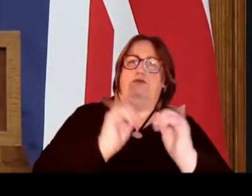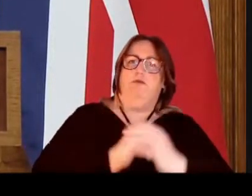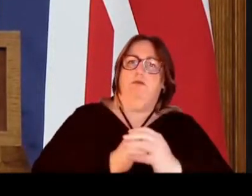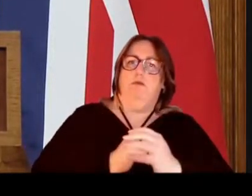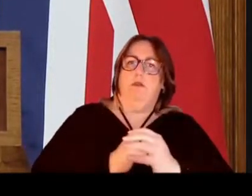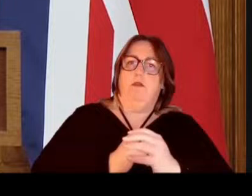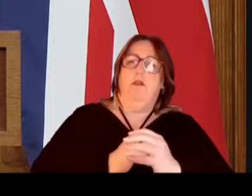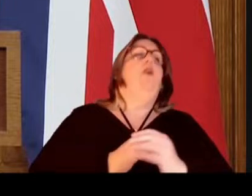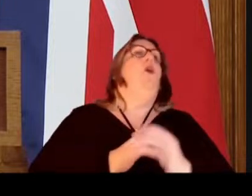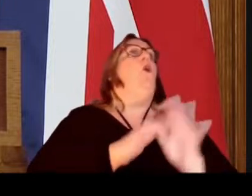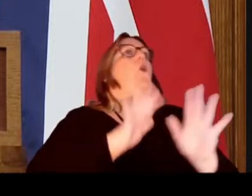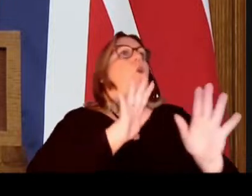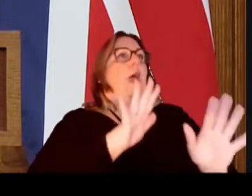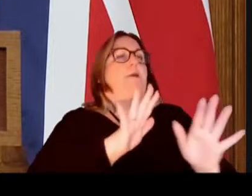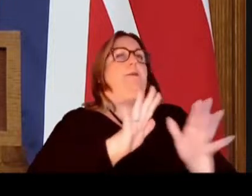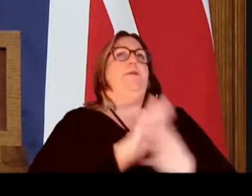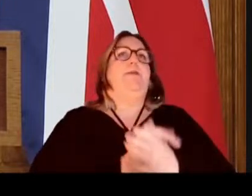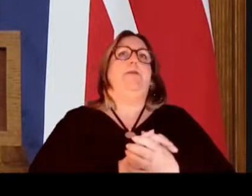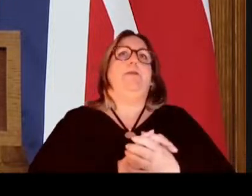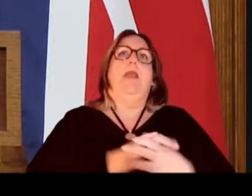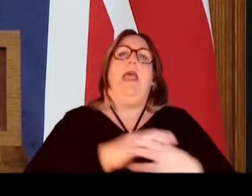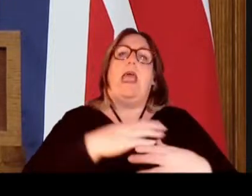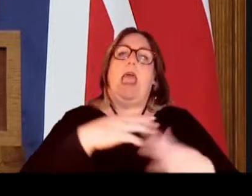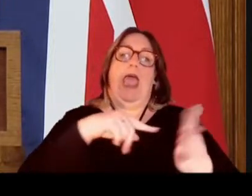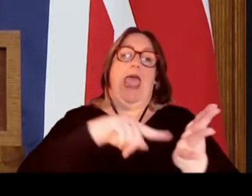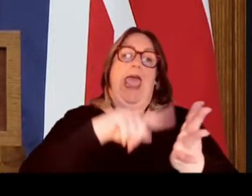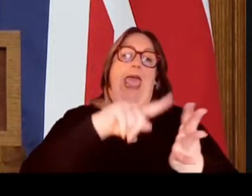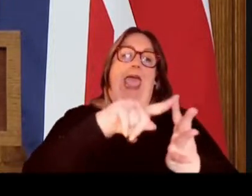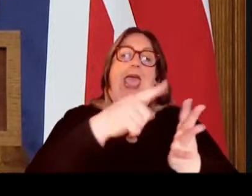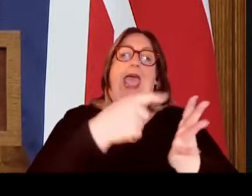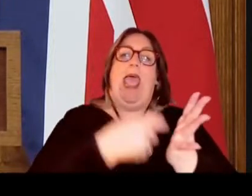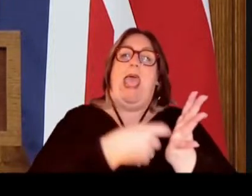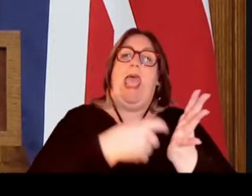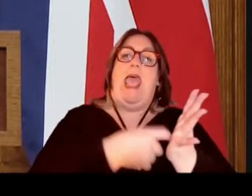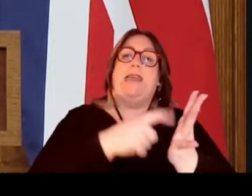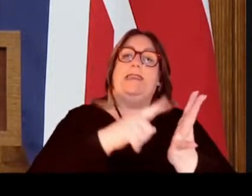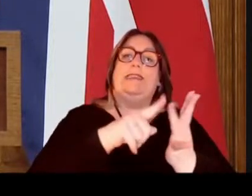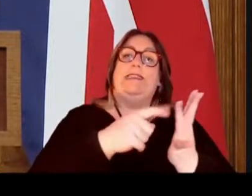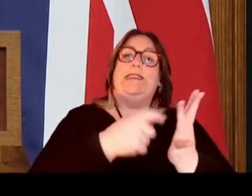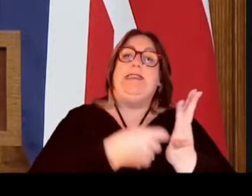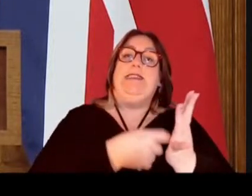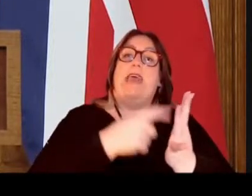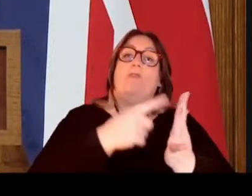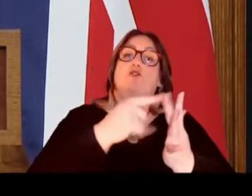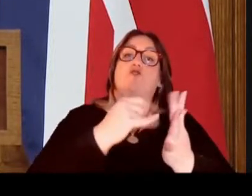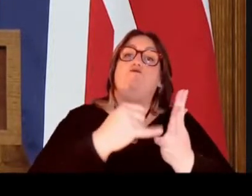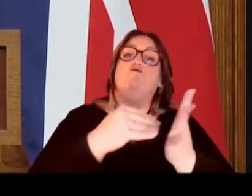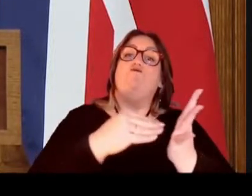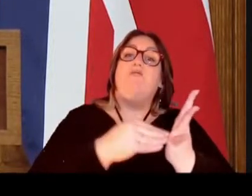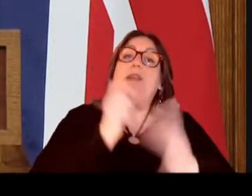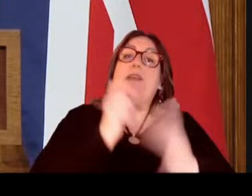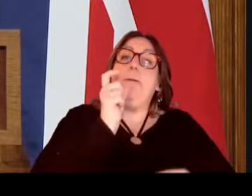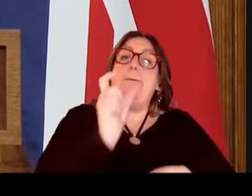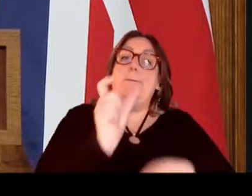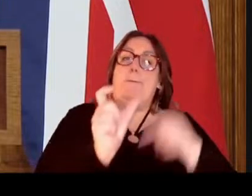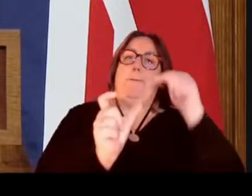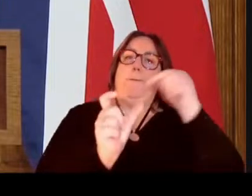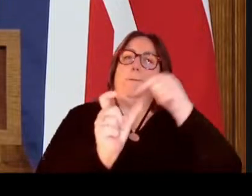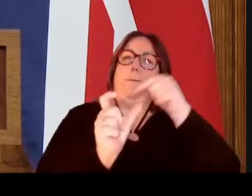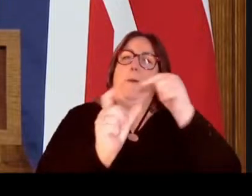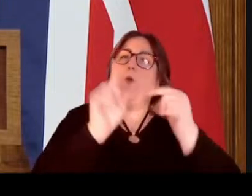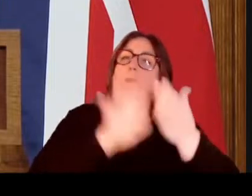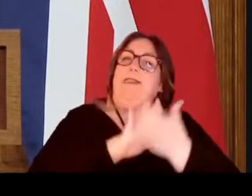constitutes terrorism. And my concern in this case is that we have clearly got an